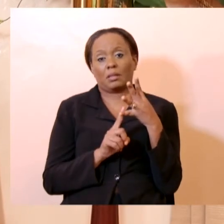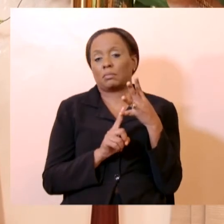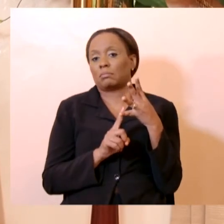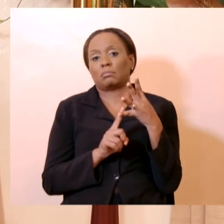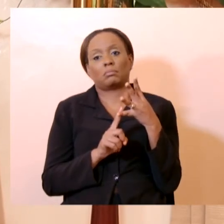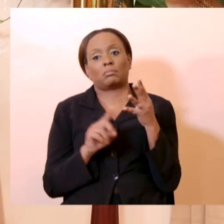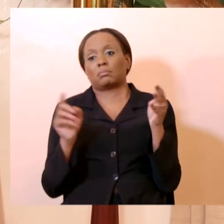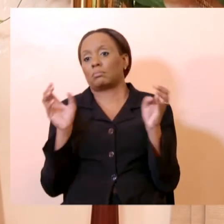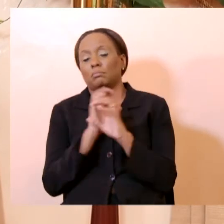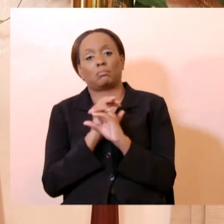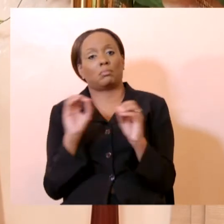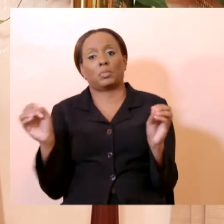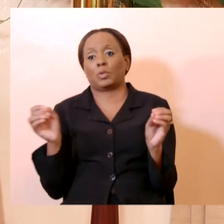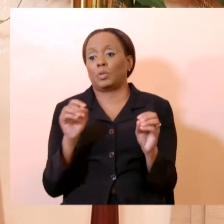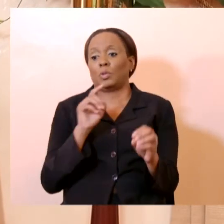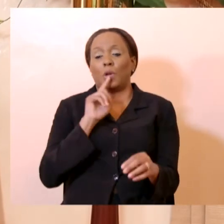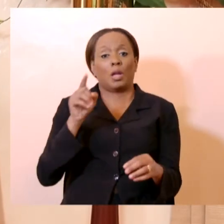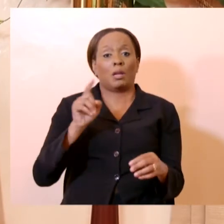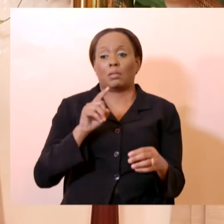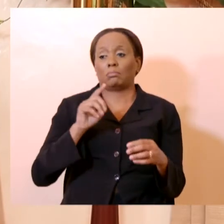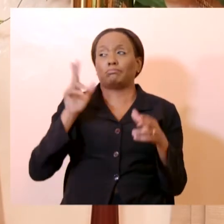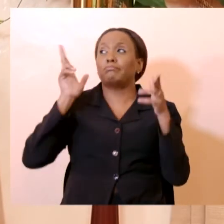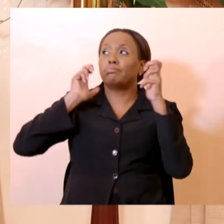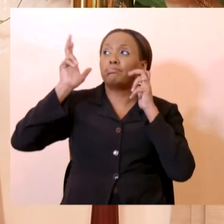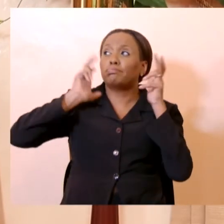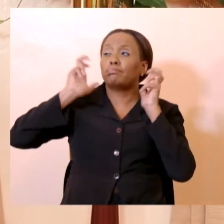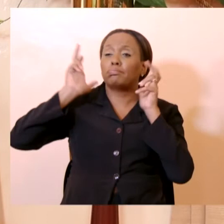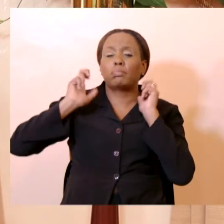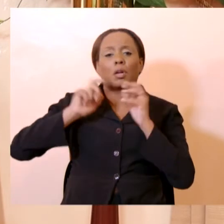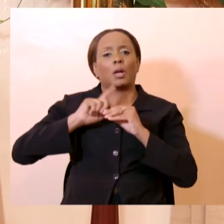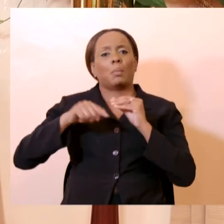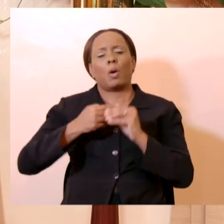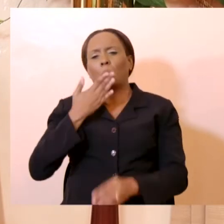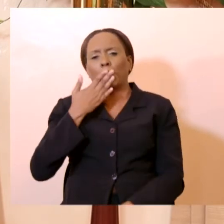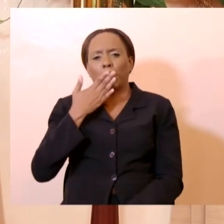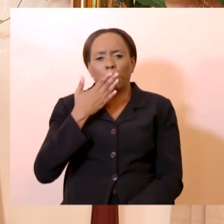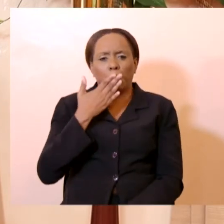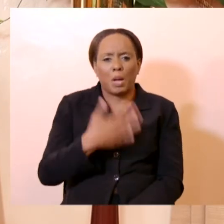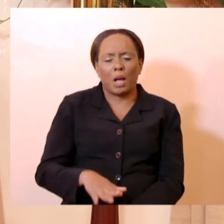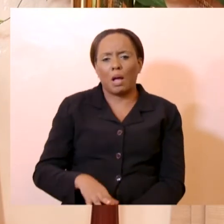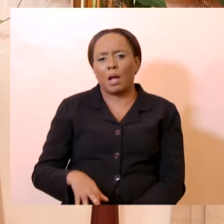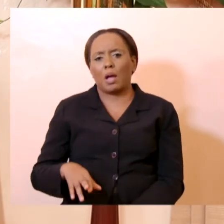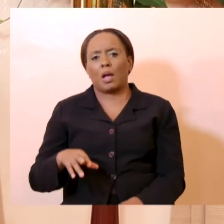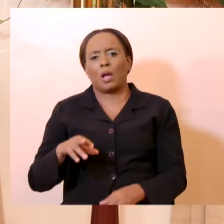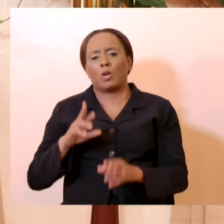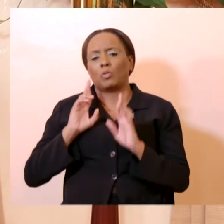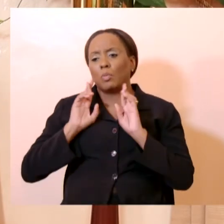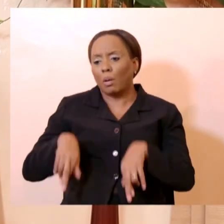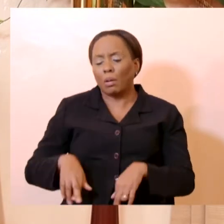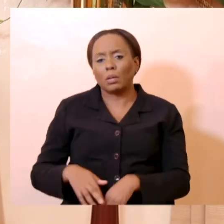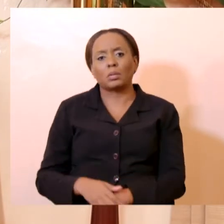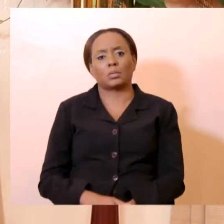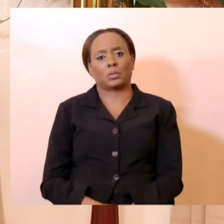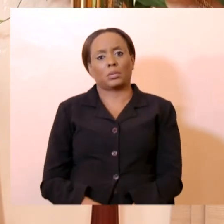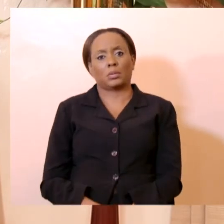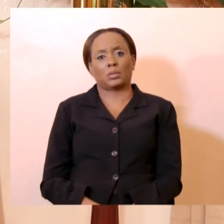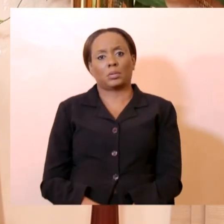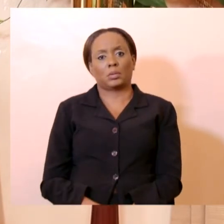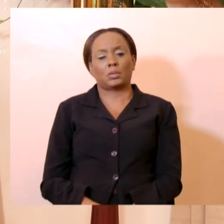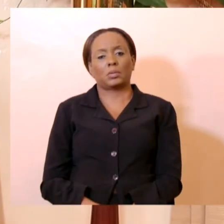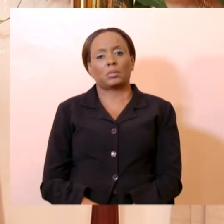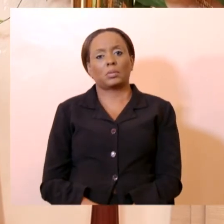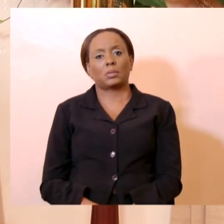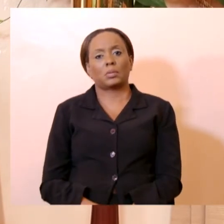of severe allergic reactions, so that is a good thing. The effectiveness or the efficacy of these vaccines will